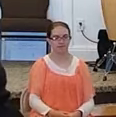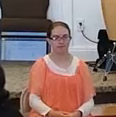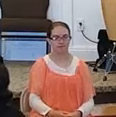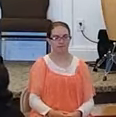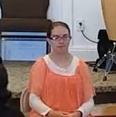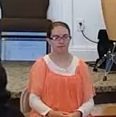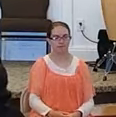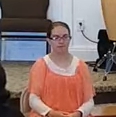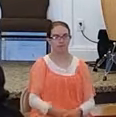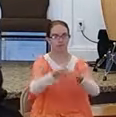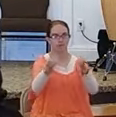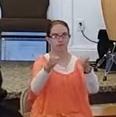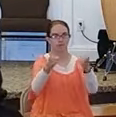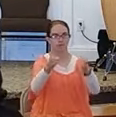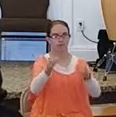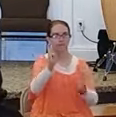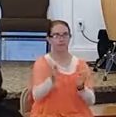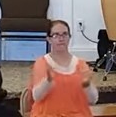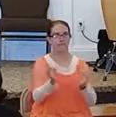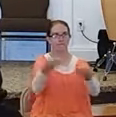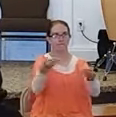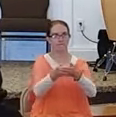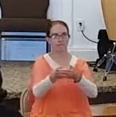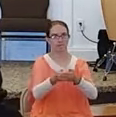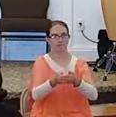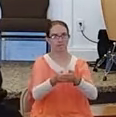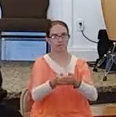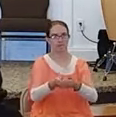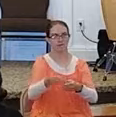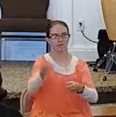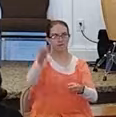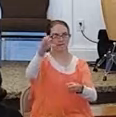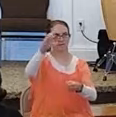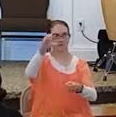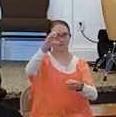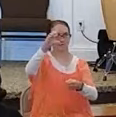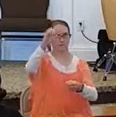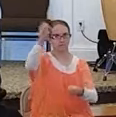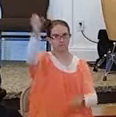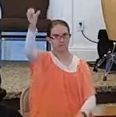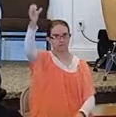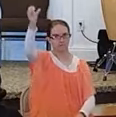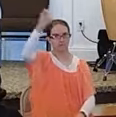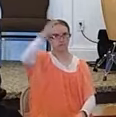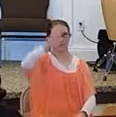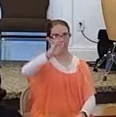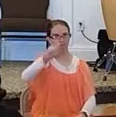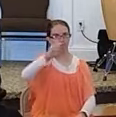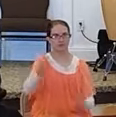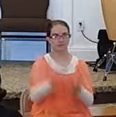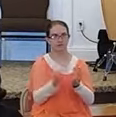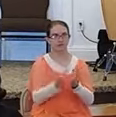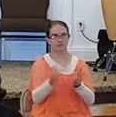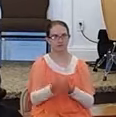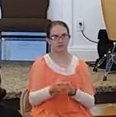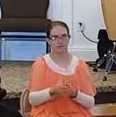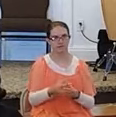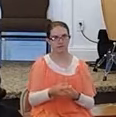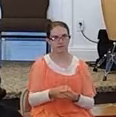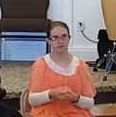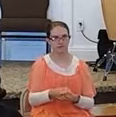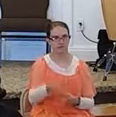And she broke that alabaster box and she poured that oil on the feet of Jesus.